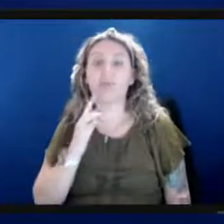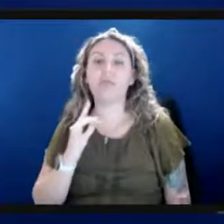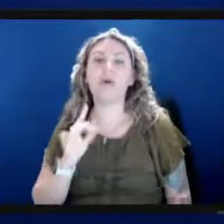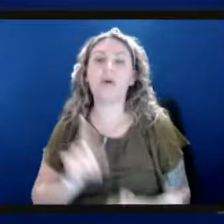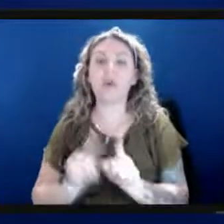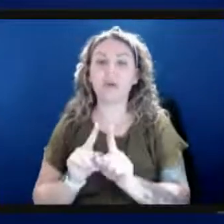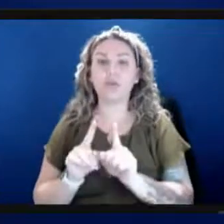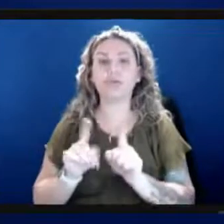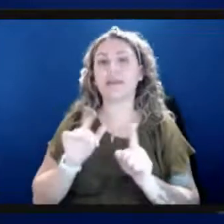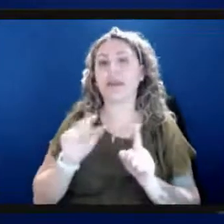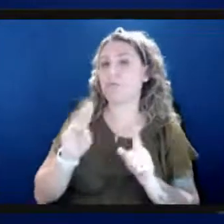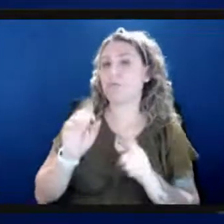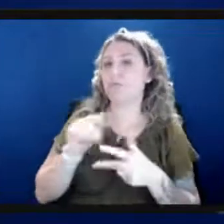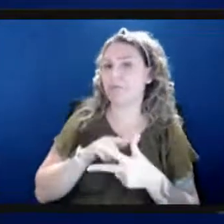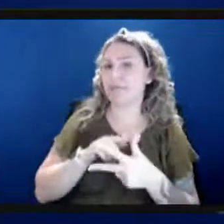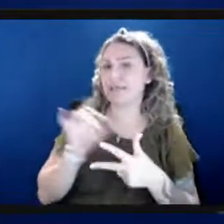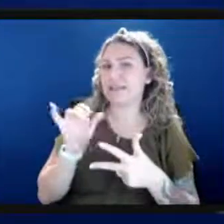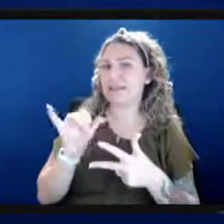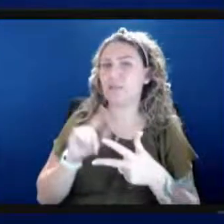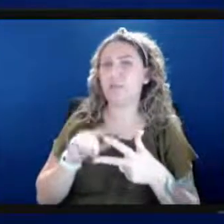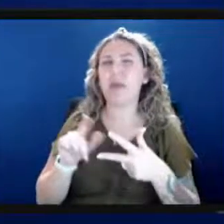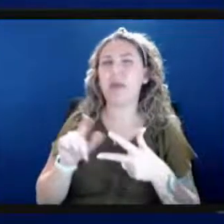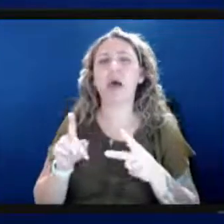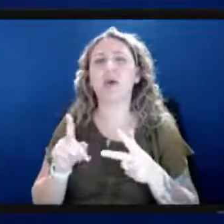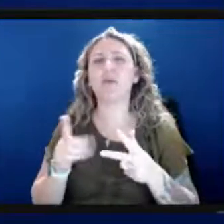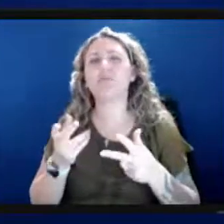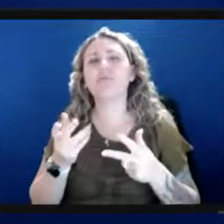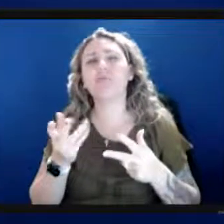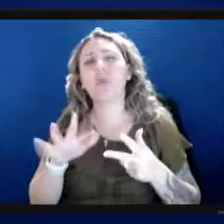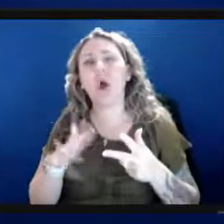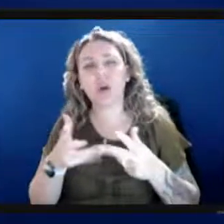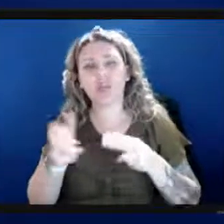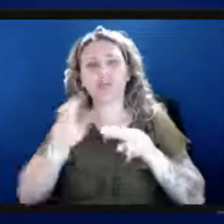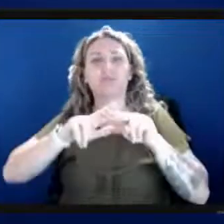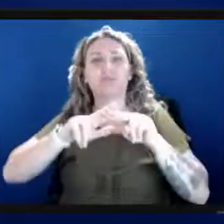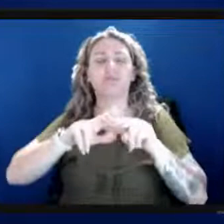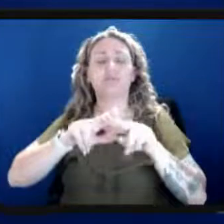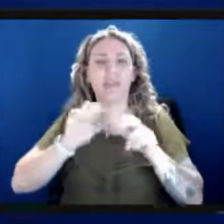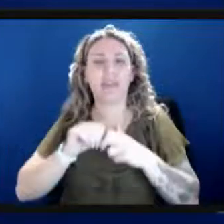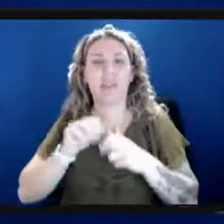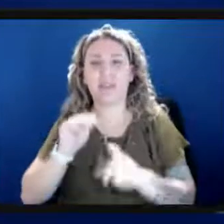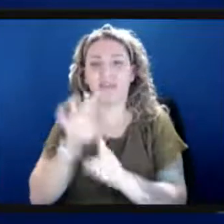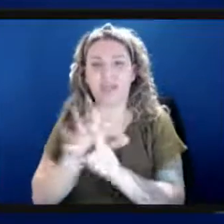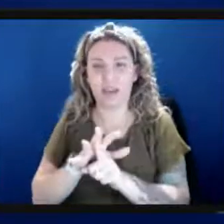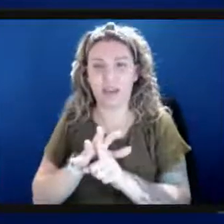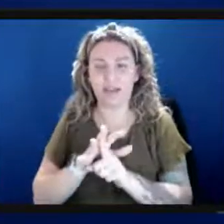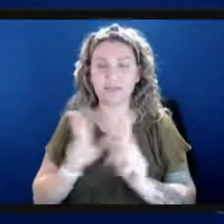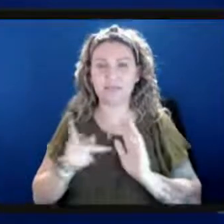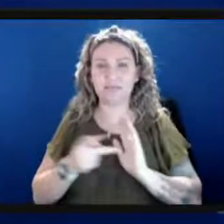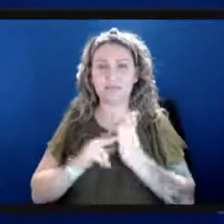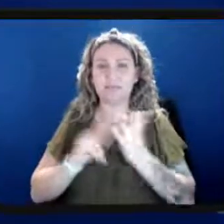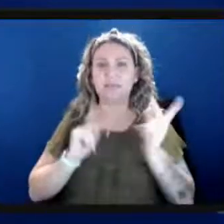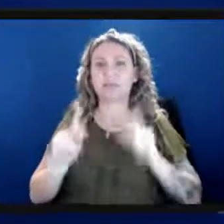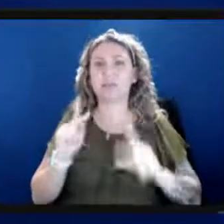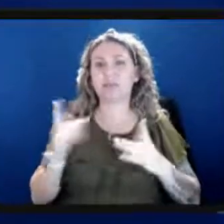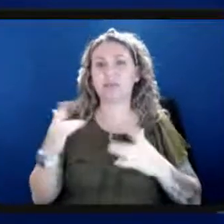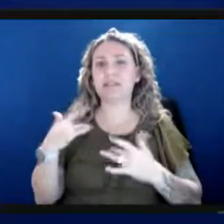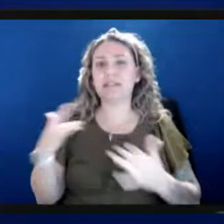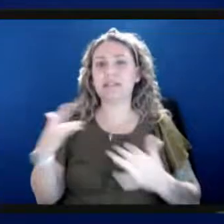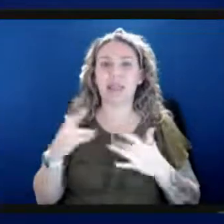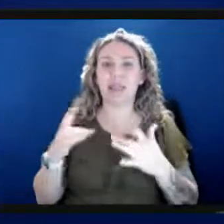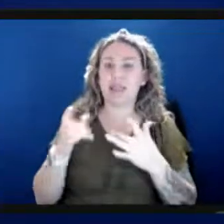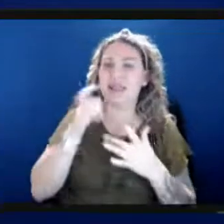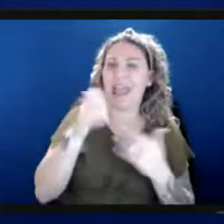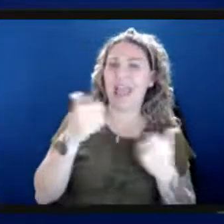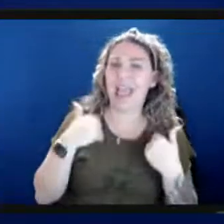but it only partially increases the effect at that receptor. So that means people typically don't get the high